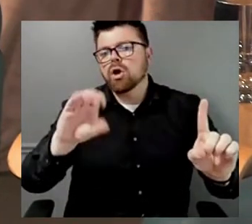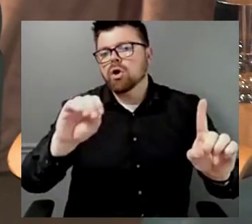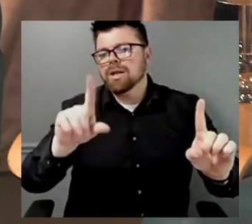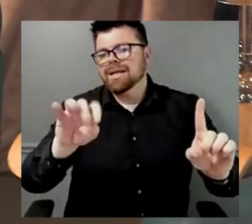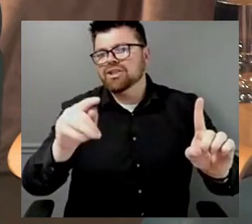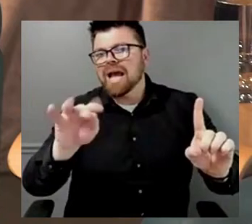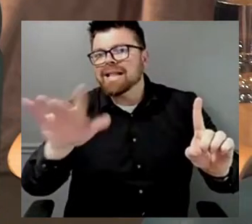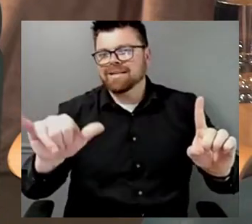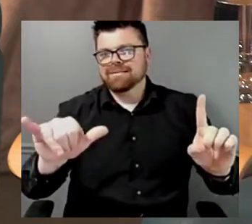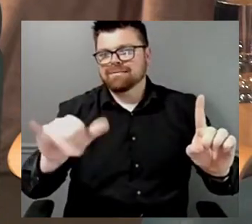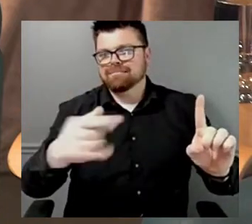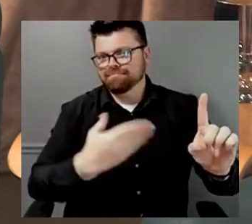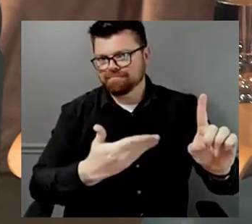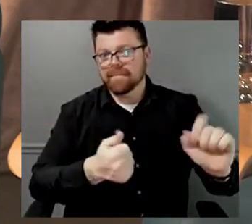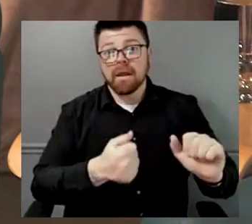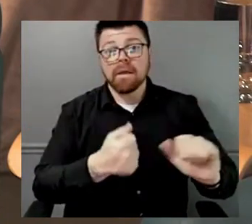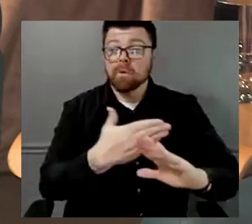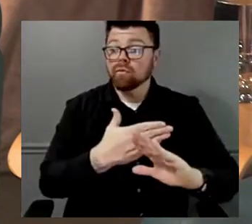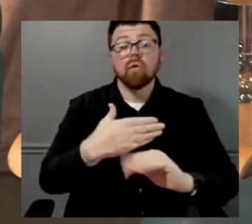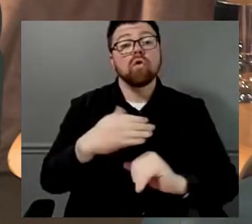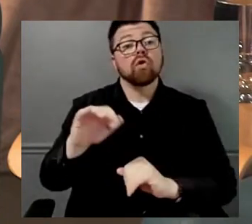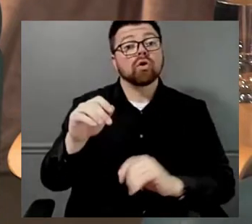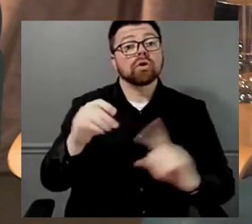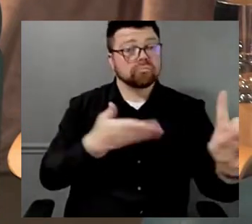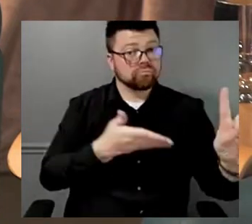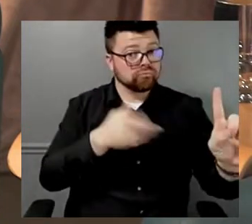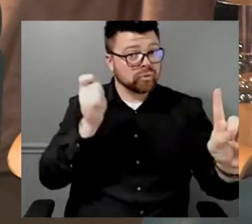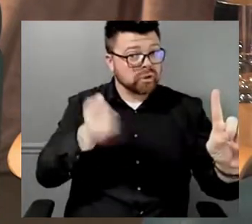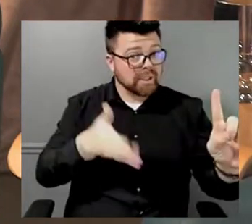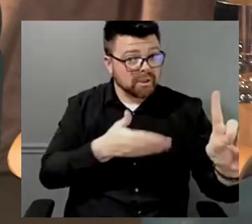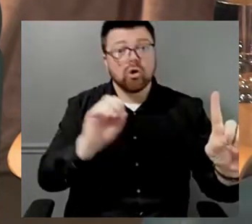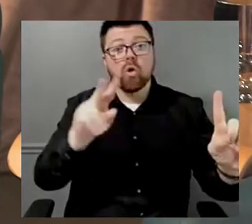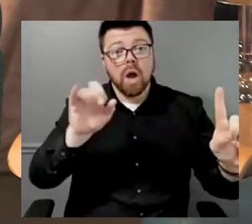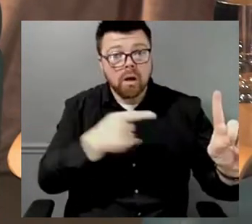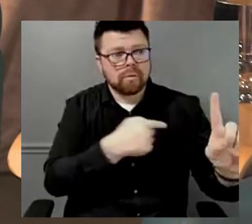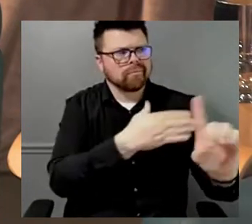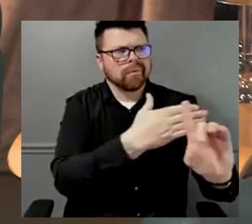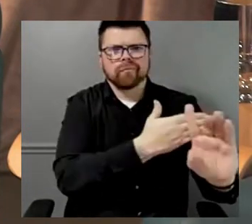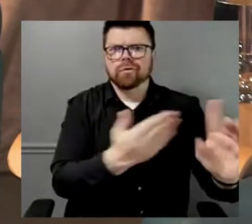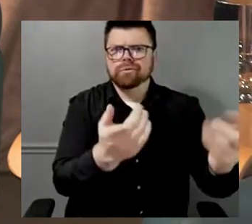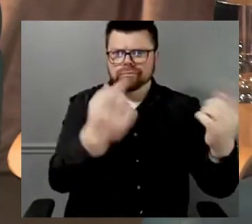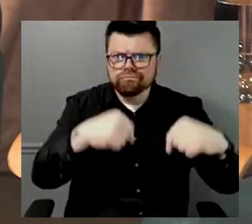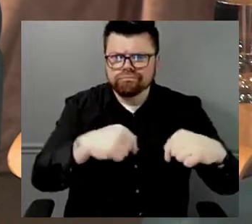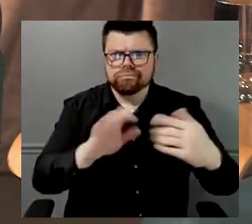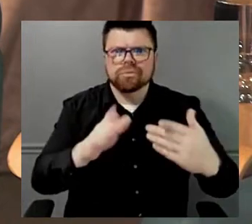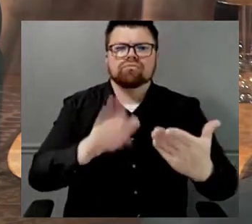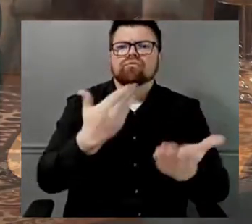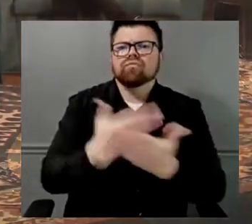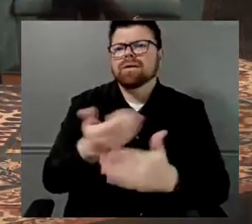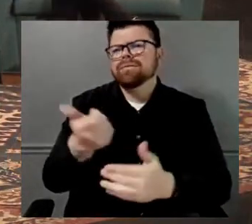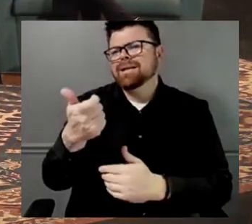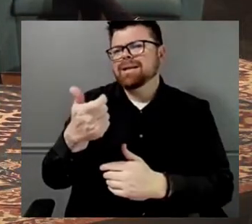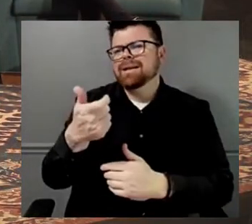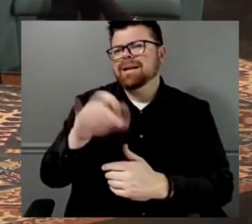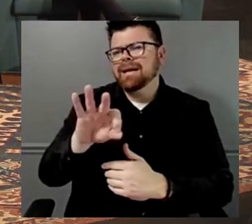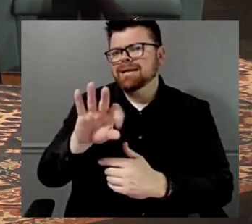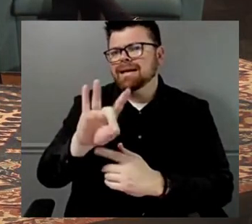Prior to Justice O'Connor's coming to the court, and she arrived in